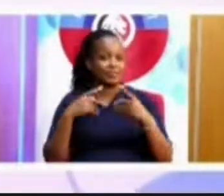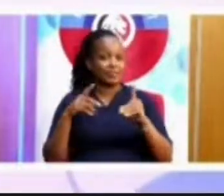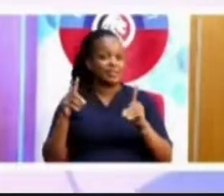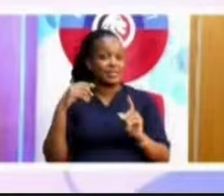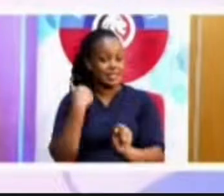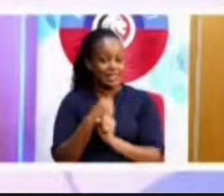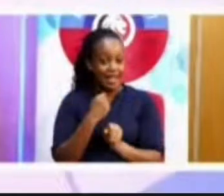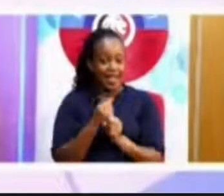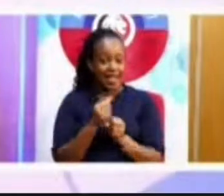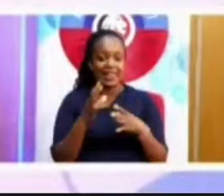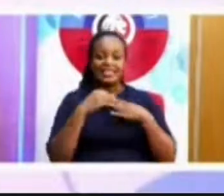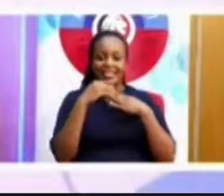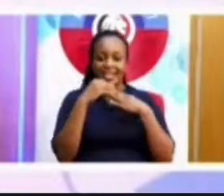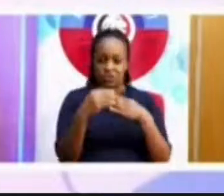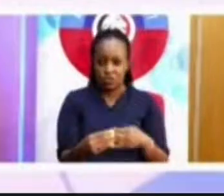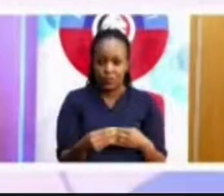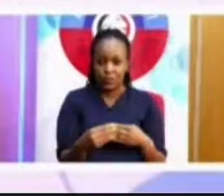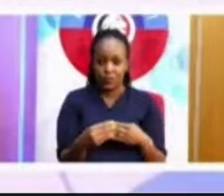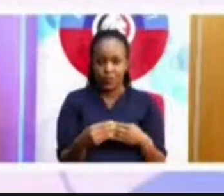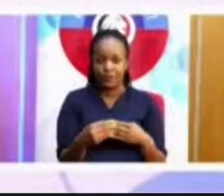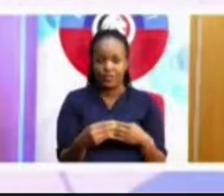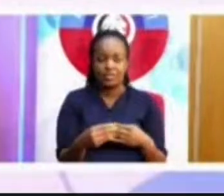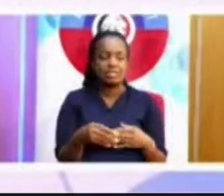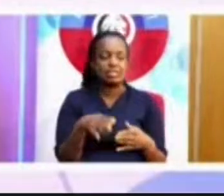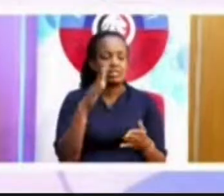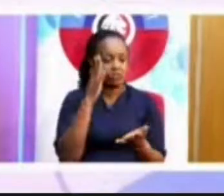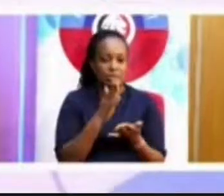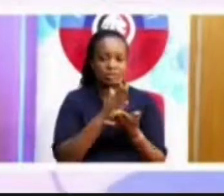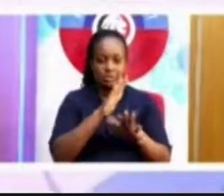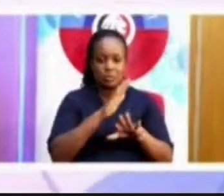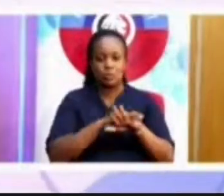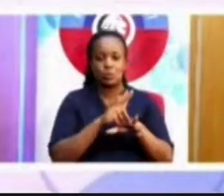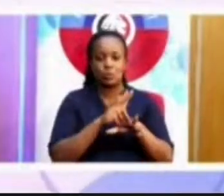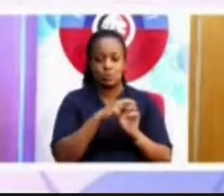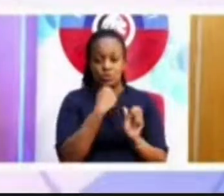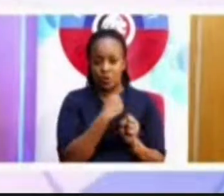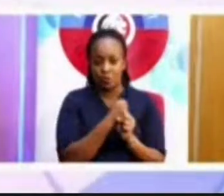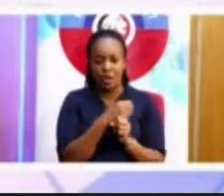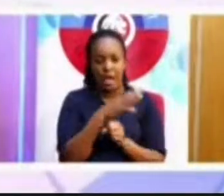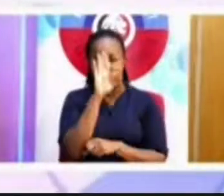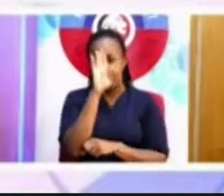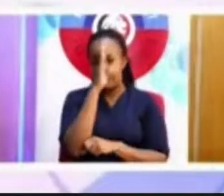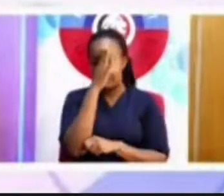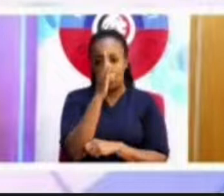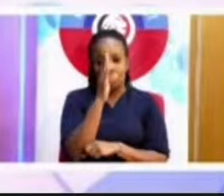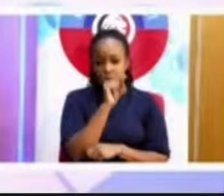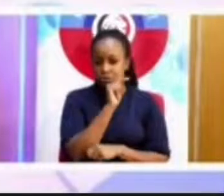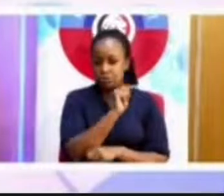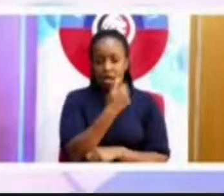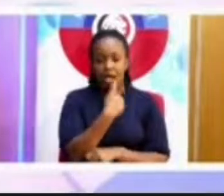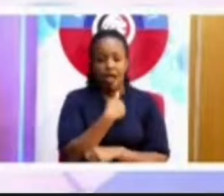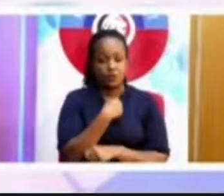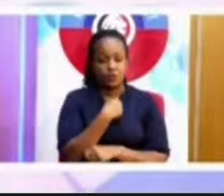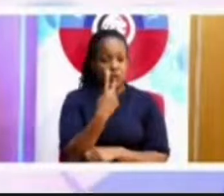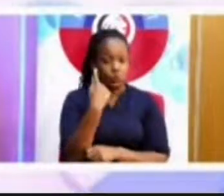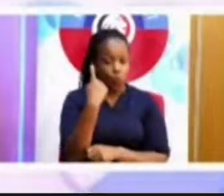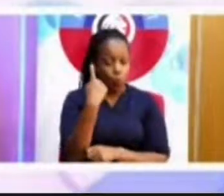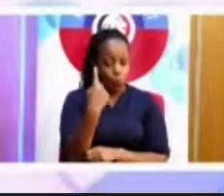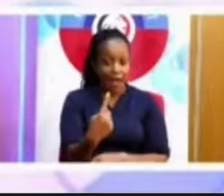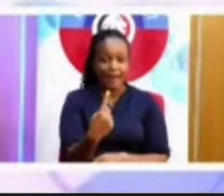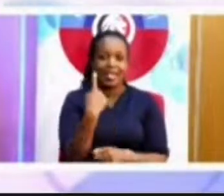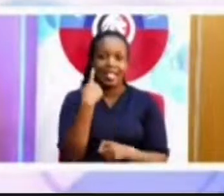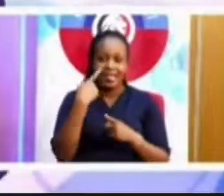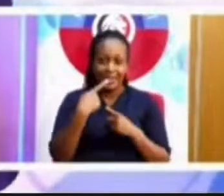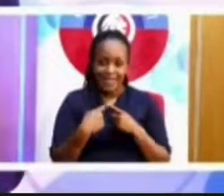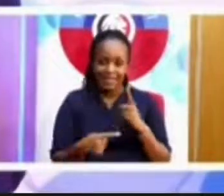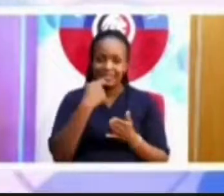this, is worth commending. And no doubt your 21 years experience in tax administration is something that will